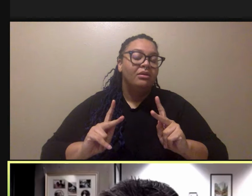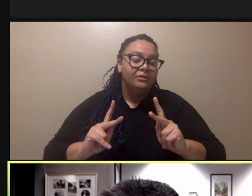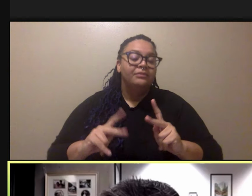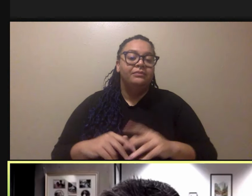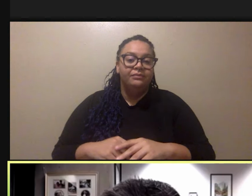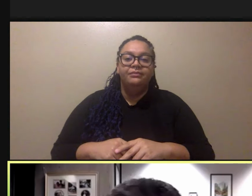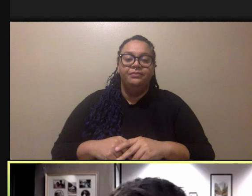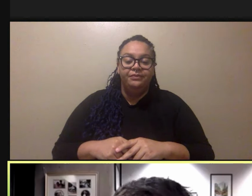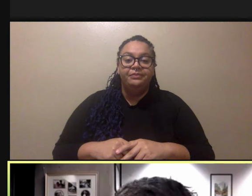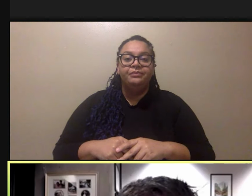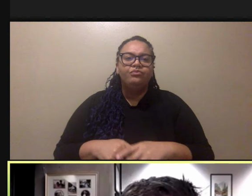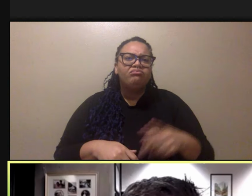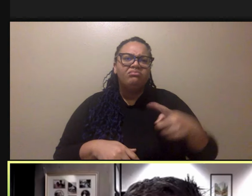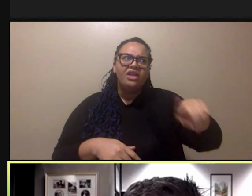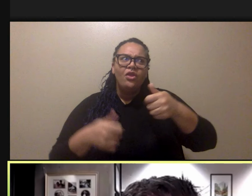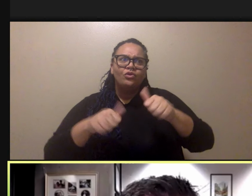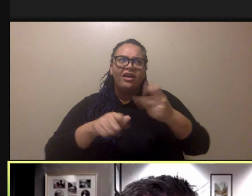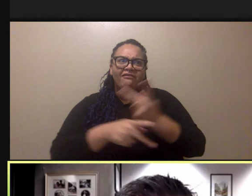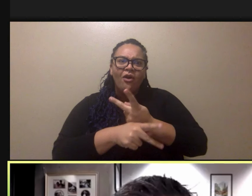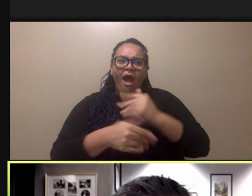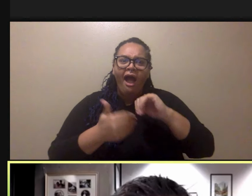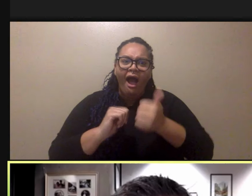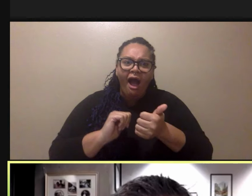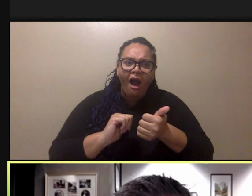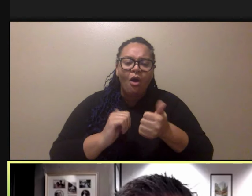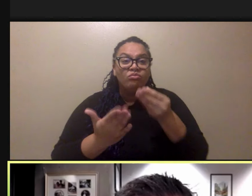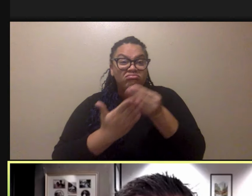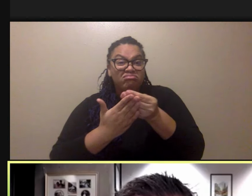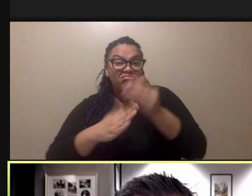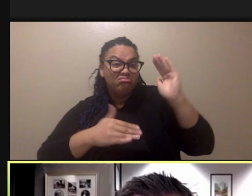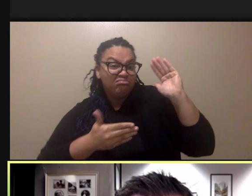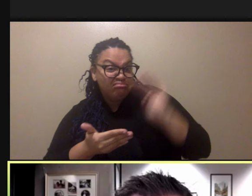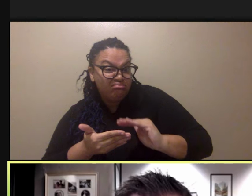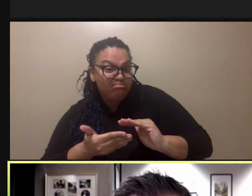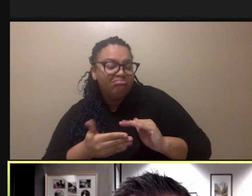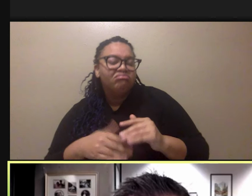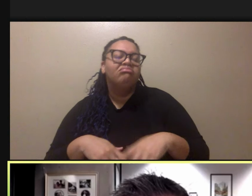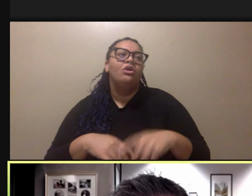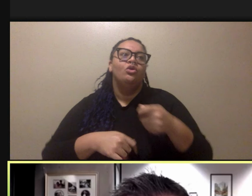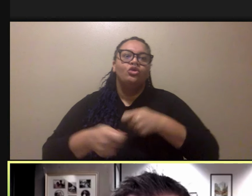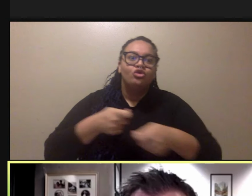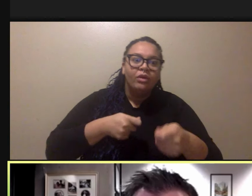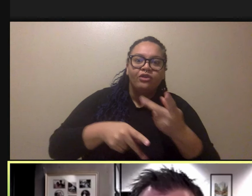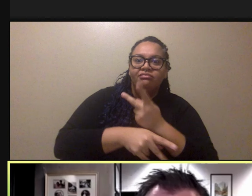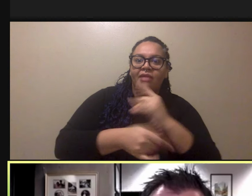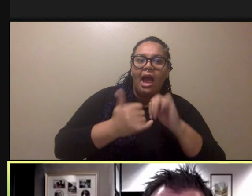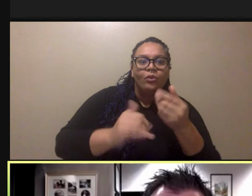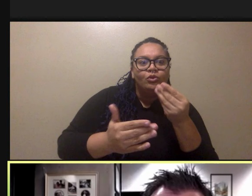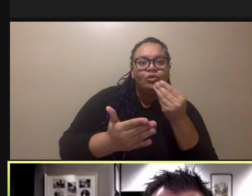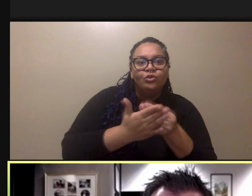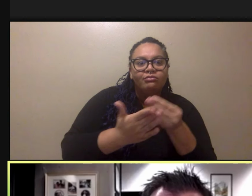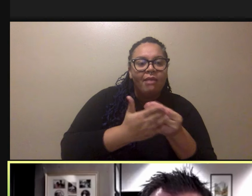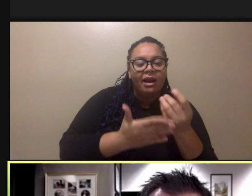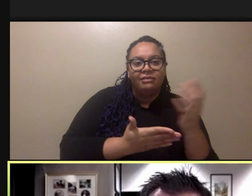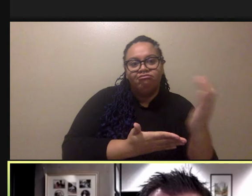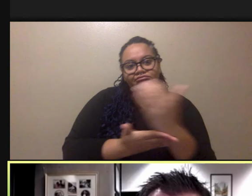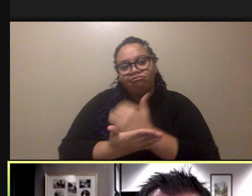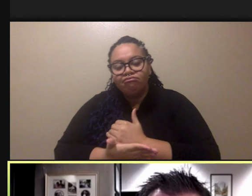And they were trying to figure out a way to get them cheaper, and their traders were trying to figure out a way to make money. And